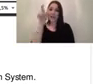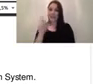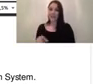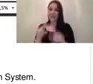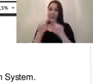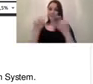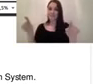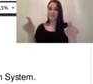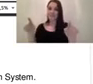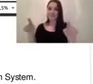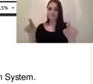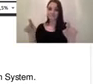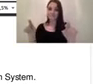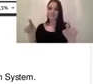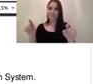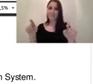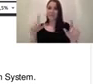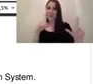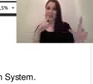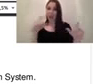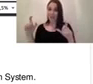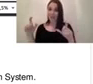scan cameras.